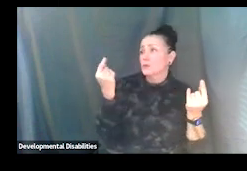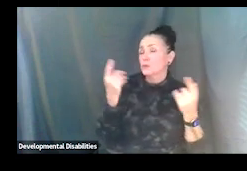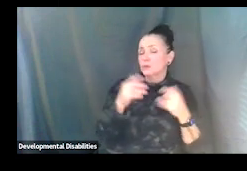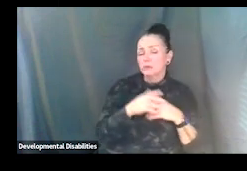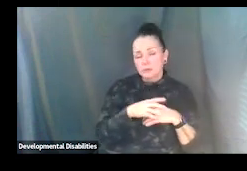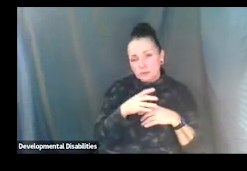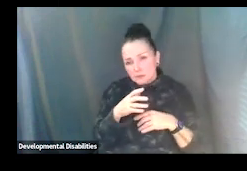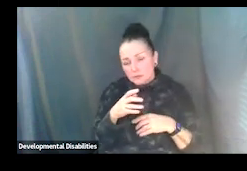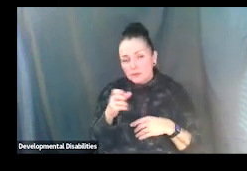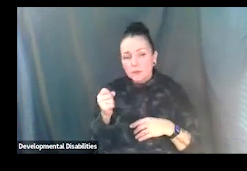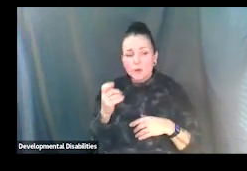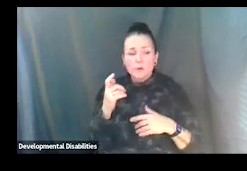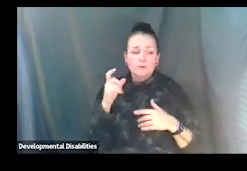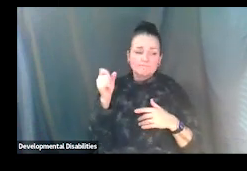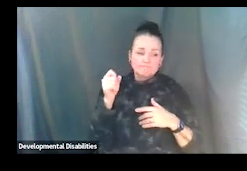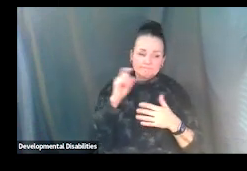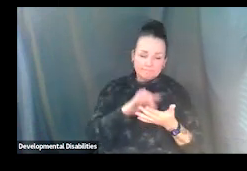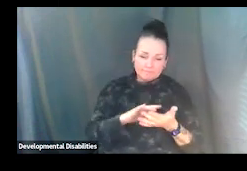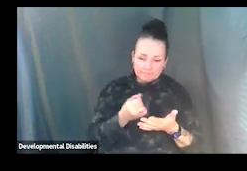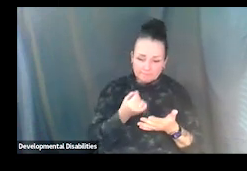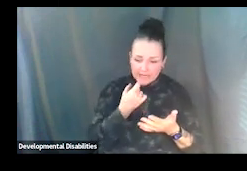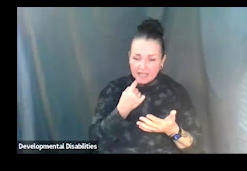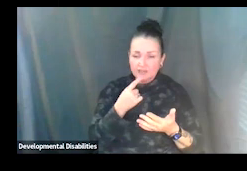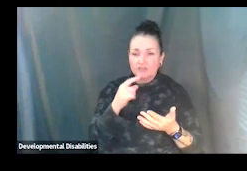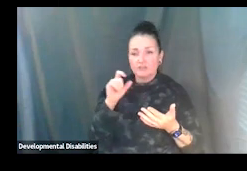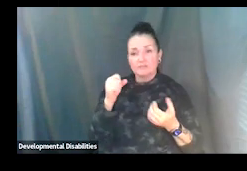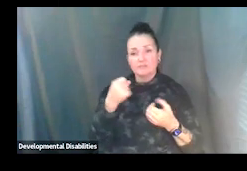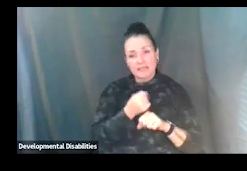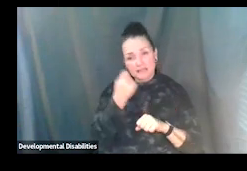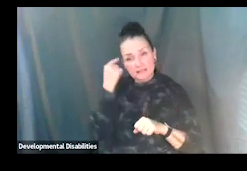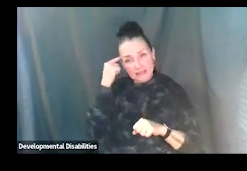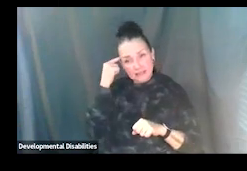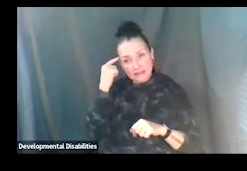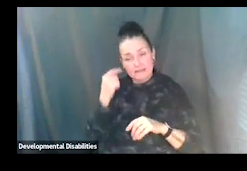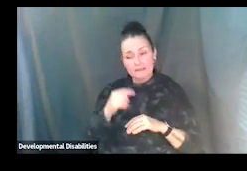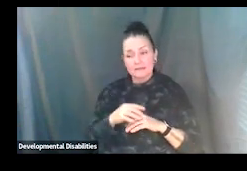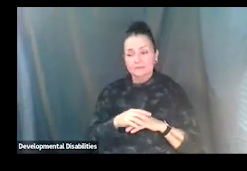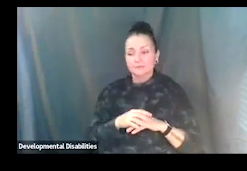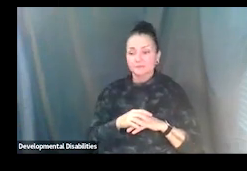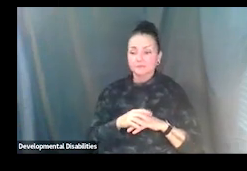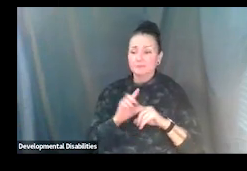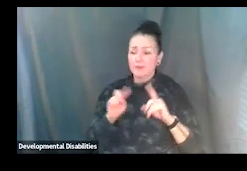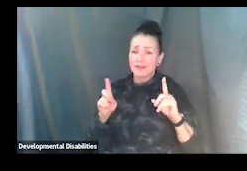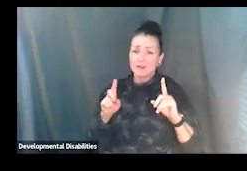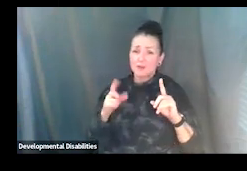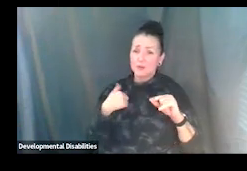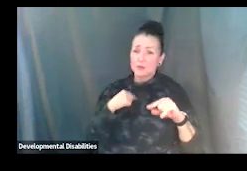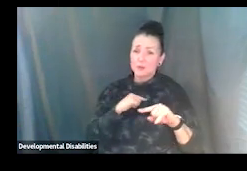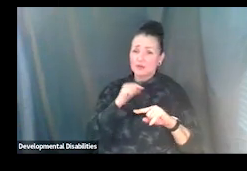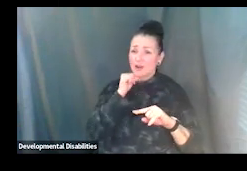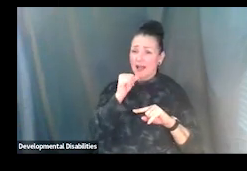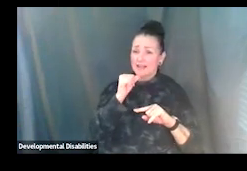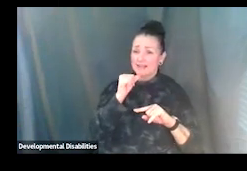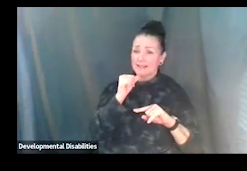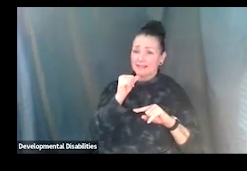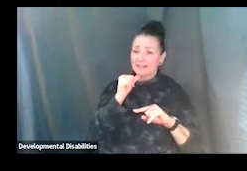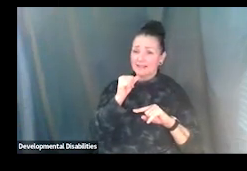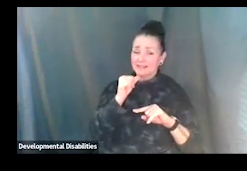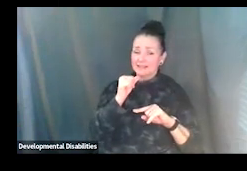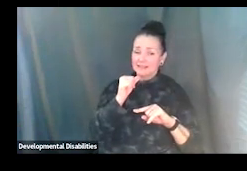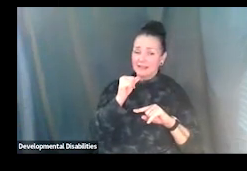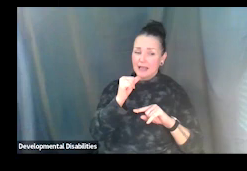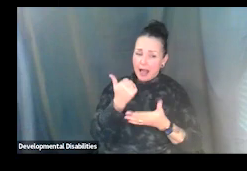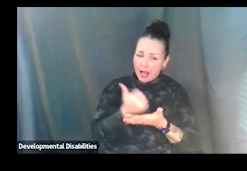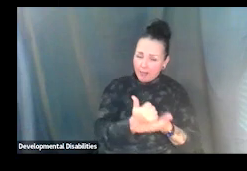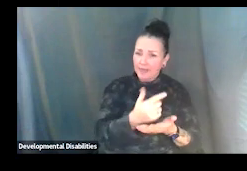someone who's chronological age, but where their developmental age is. And then the other part is they're not necessarily even getting them on the wait list for